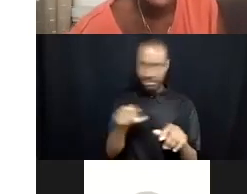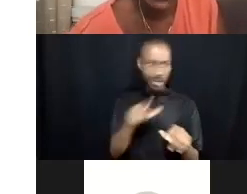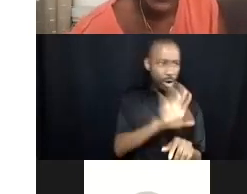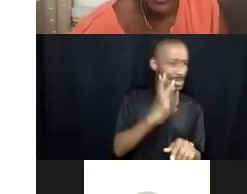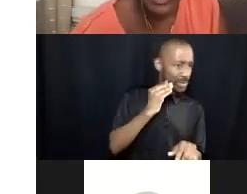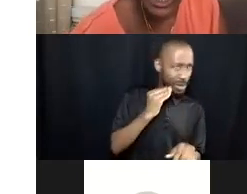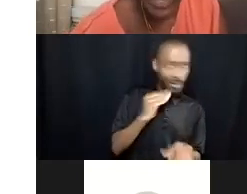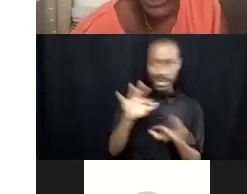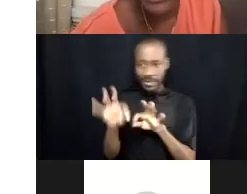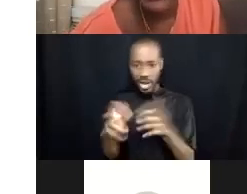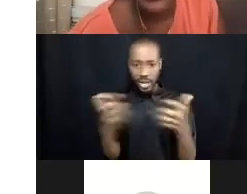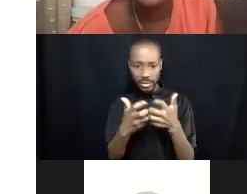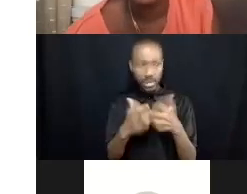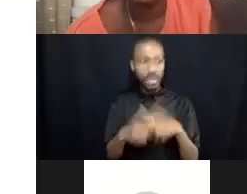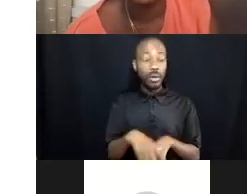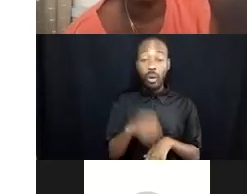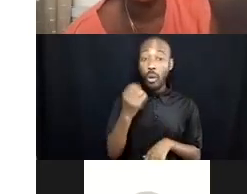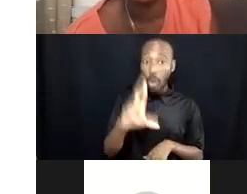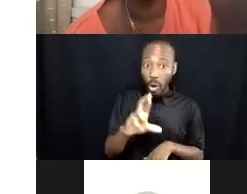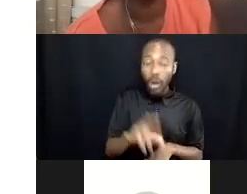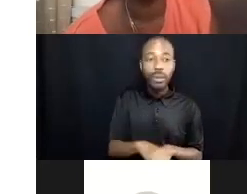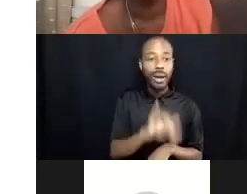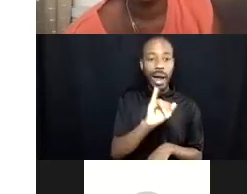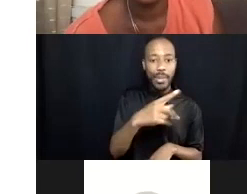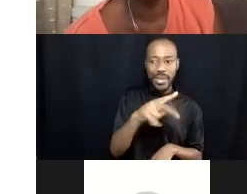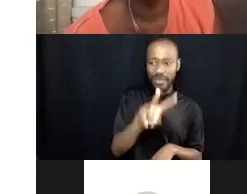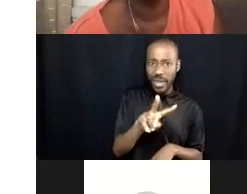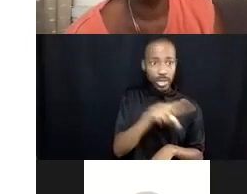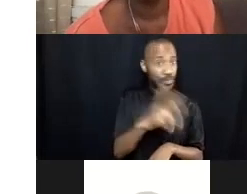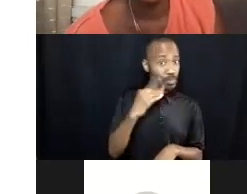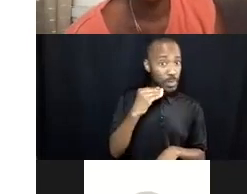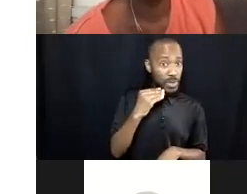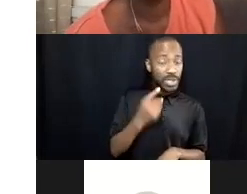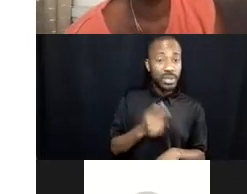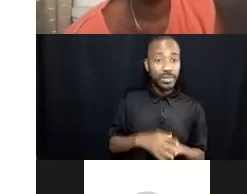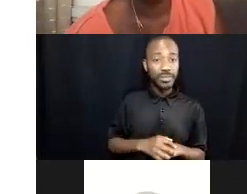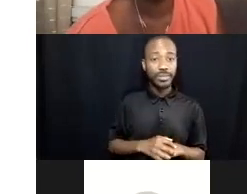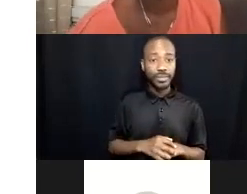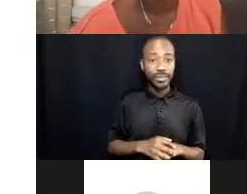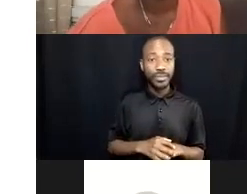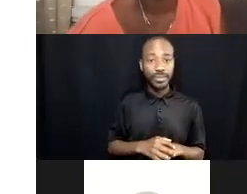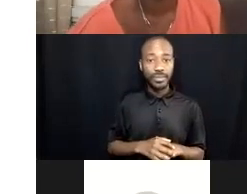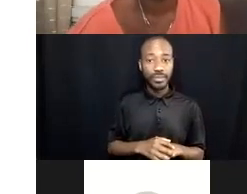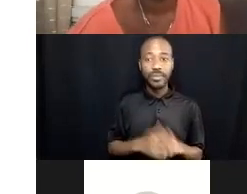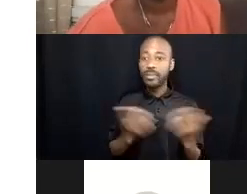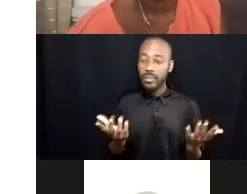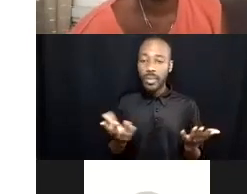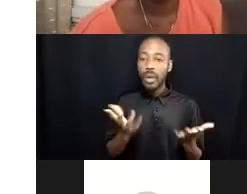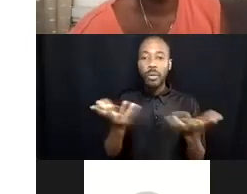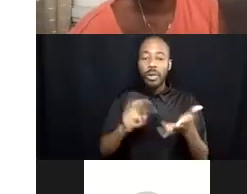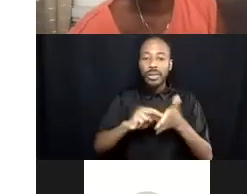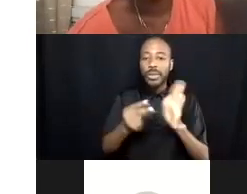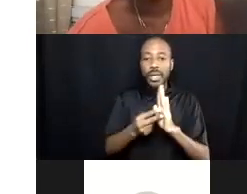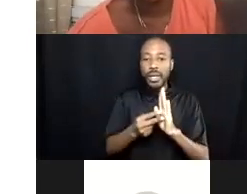experience intimate partner violence, like given those definitions? And yeah, what does it mean to be